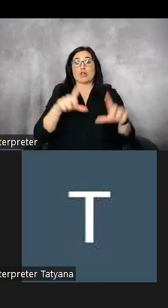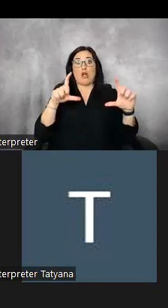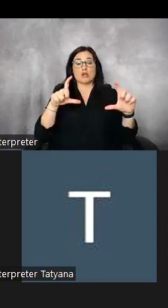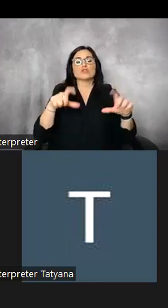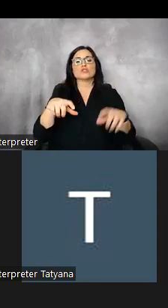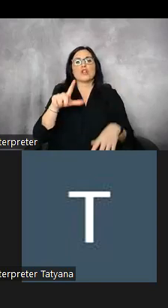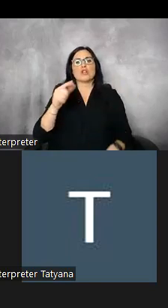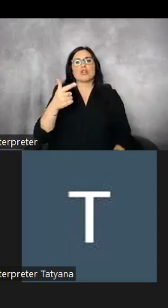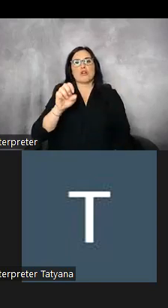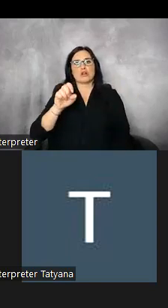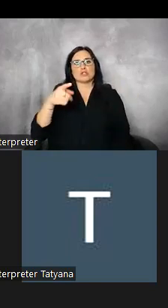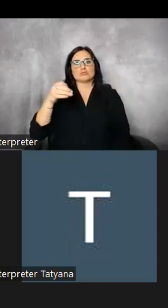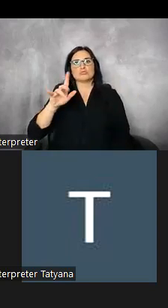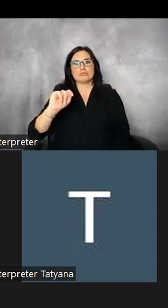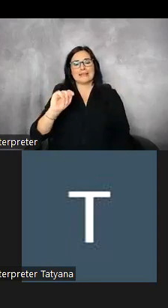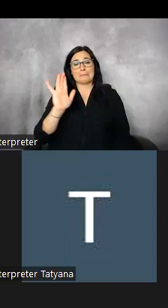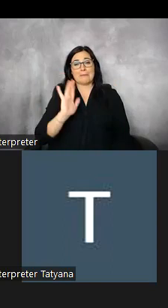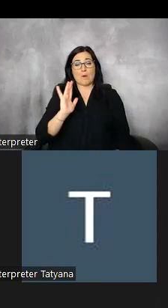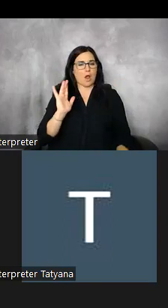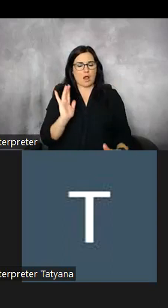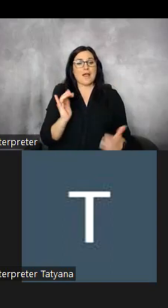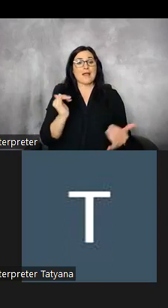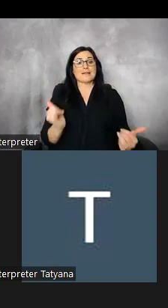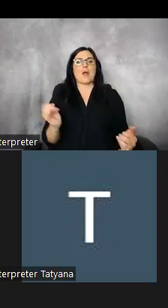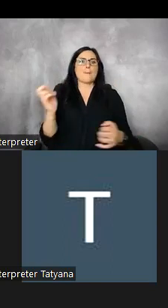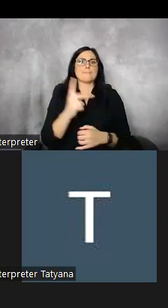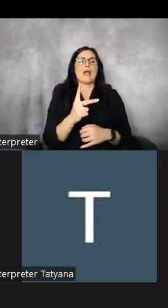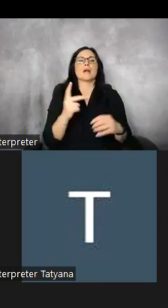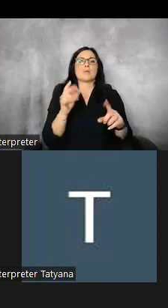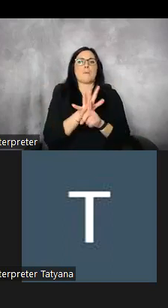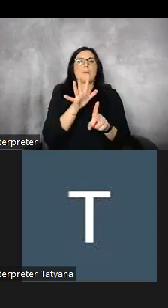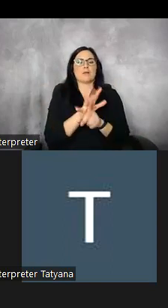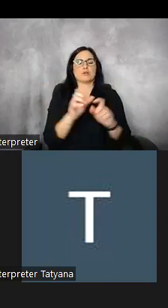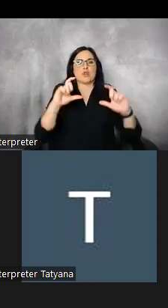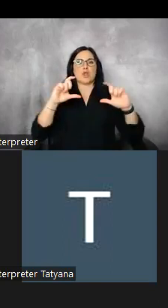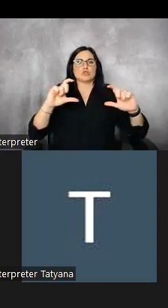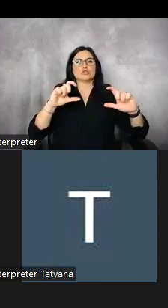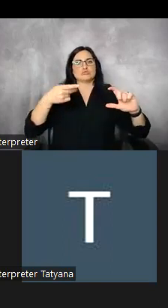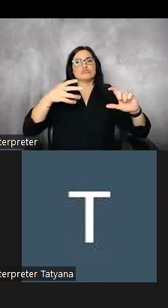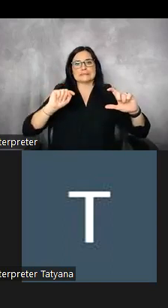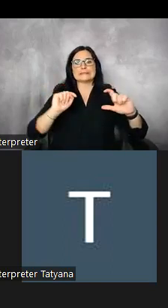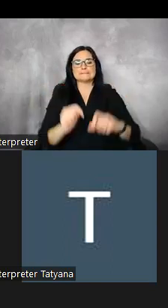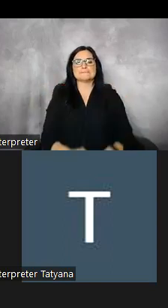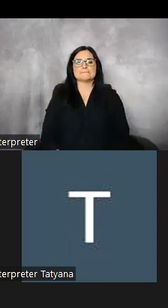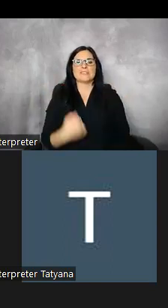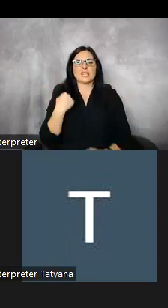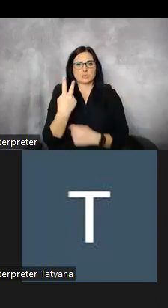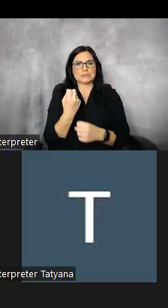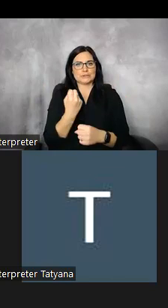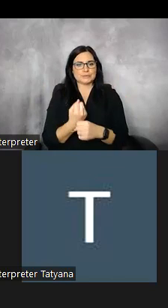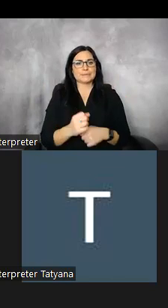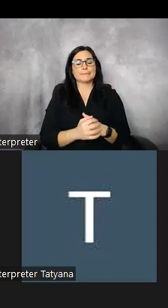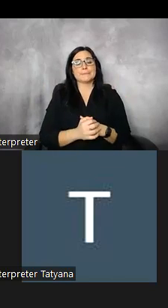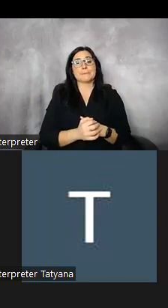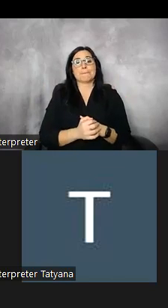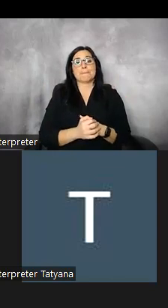is on a resurgence. It kind of went away, and large print has been coming back more and more in the last 2 years, it seems. So, and the last thing, which doesn't